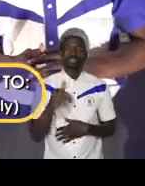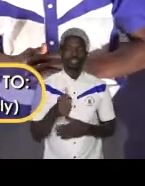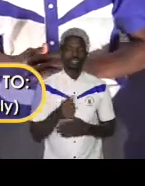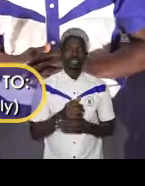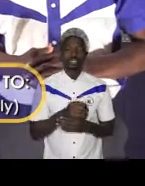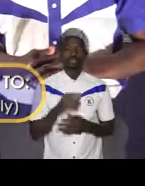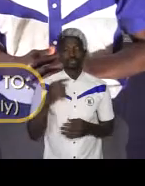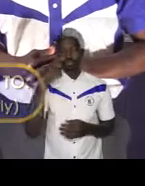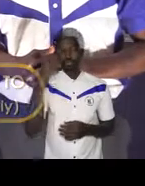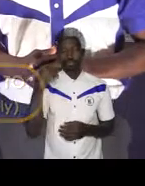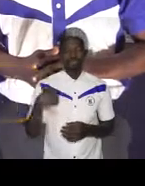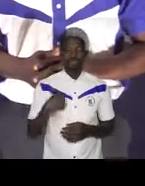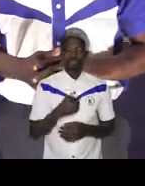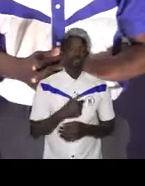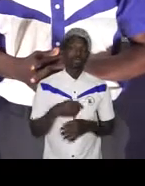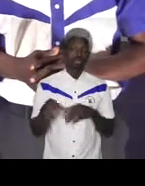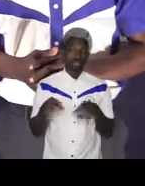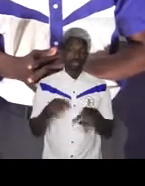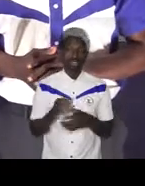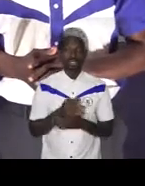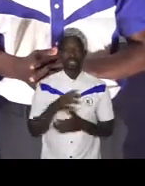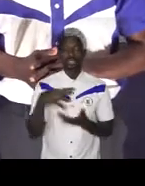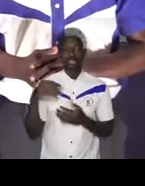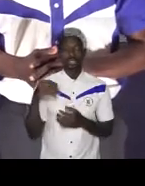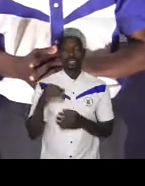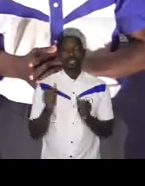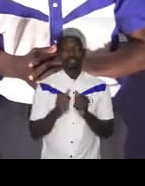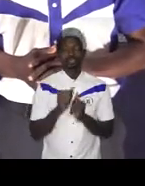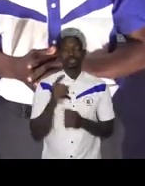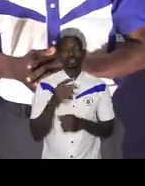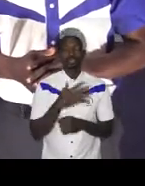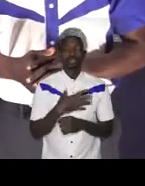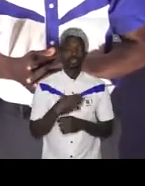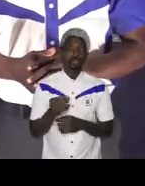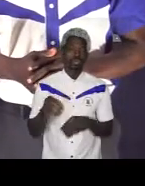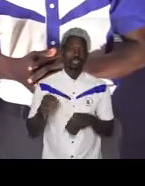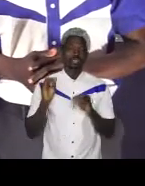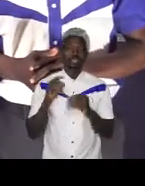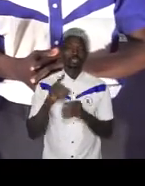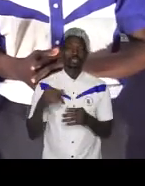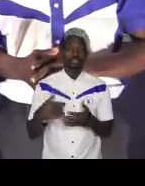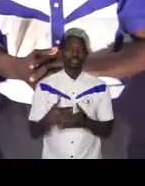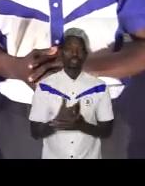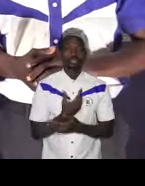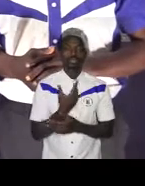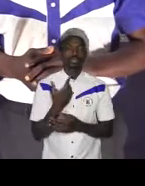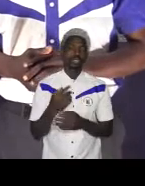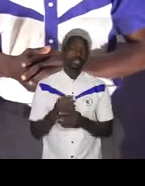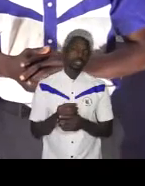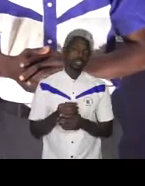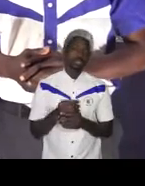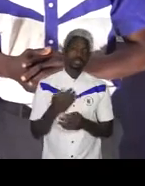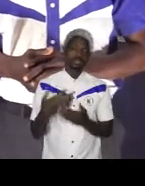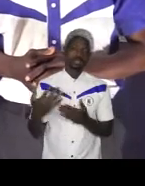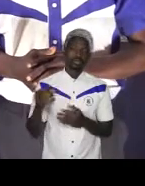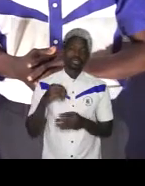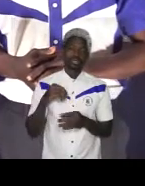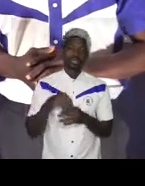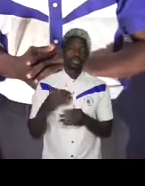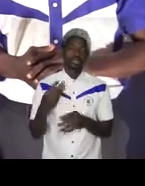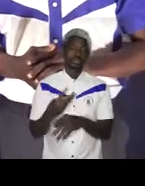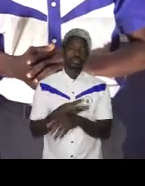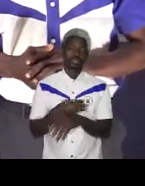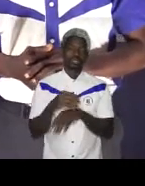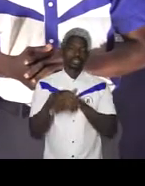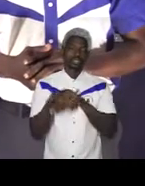enjoy yourselves? Because we actually did, learning with you and dishing out new contents in mathematics, English studies,